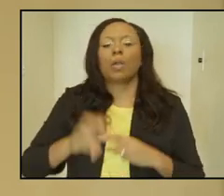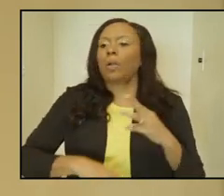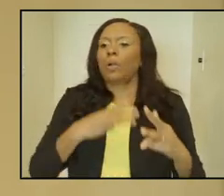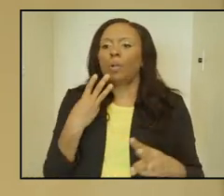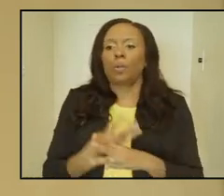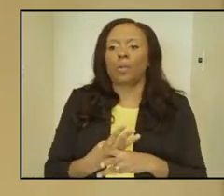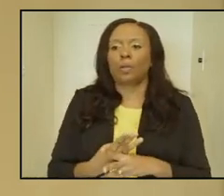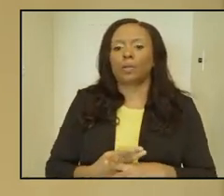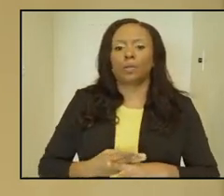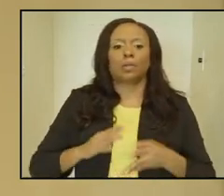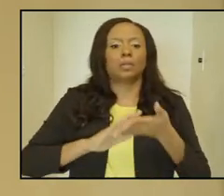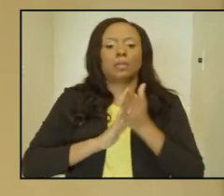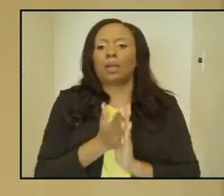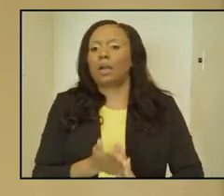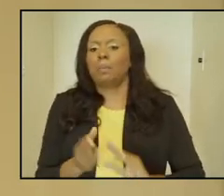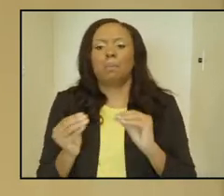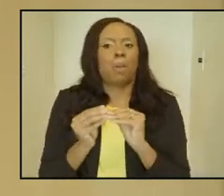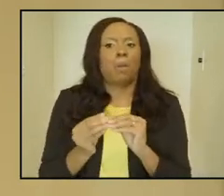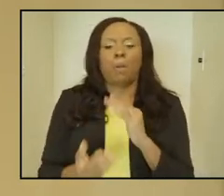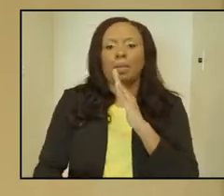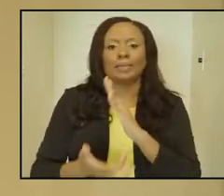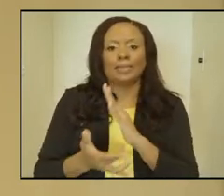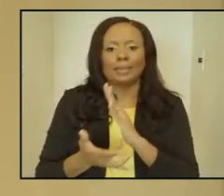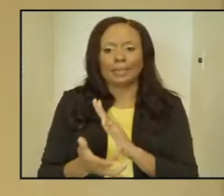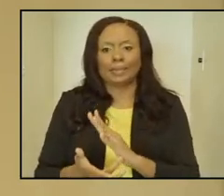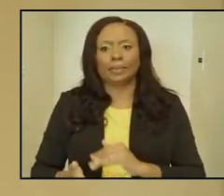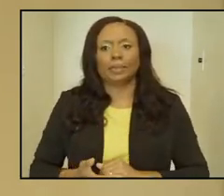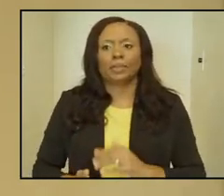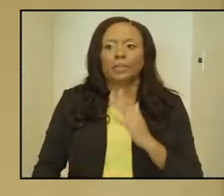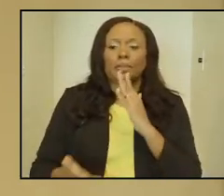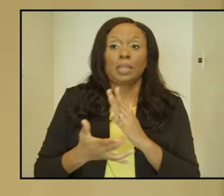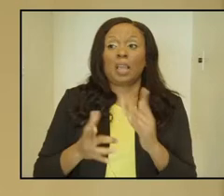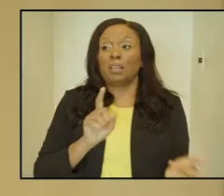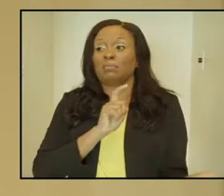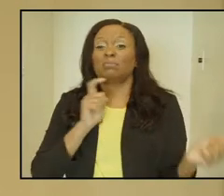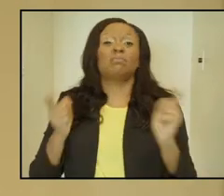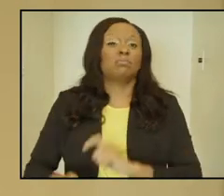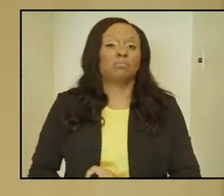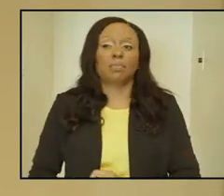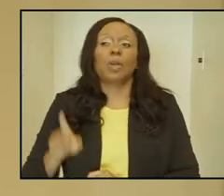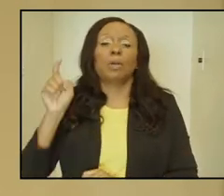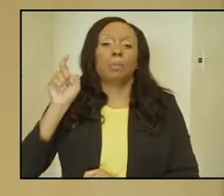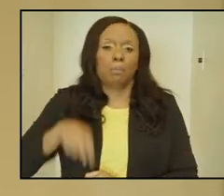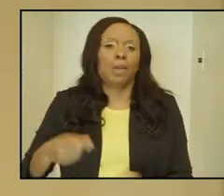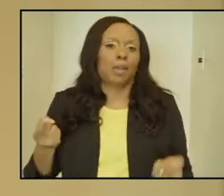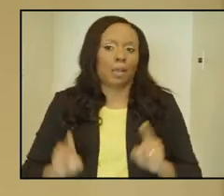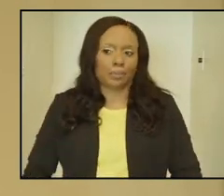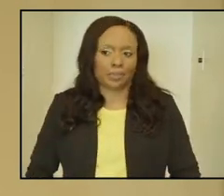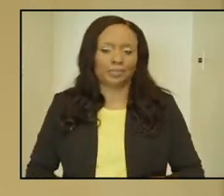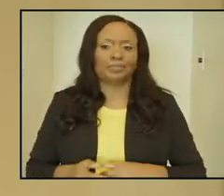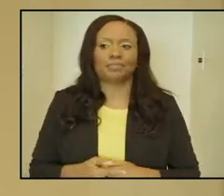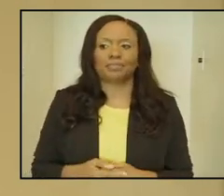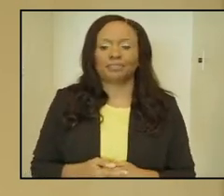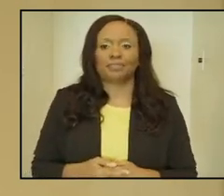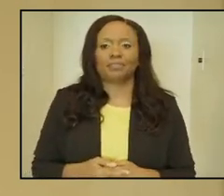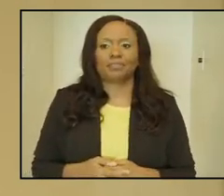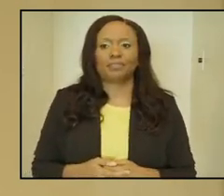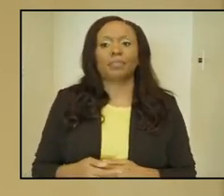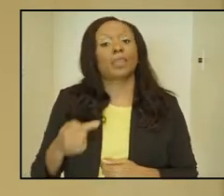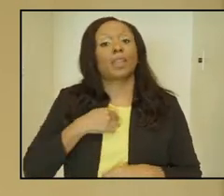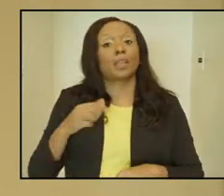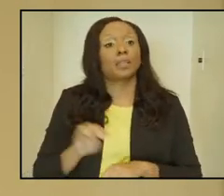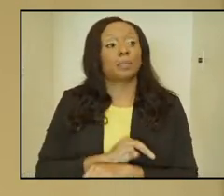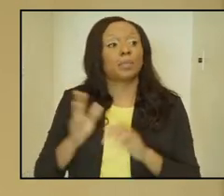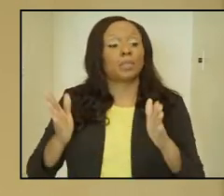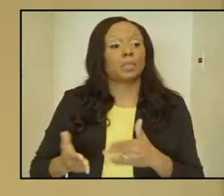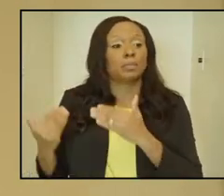destined to be the new normal and that digital transformation is inevitable. As the Minister of International Business and